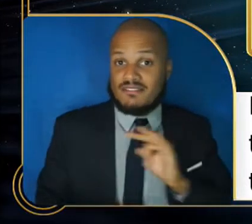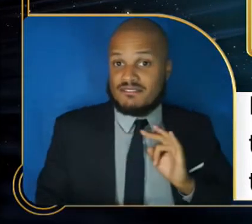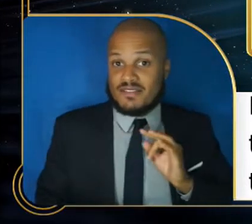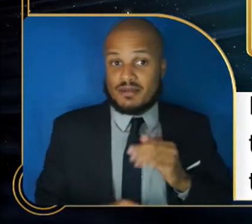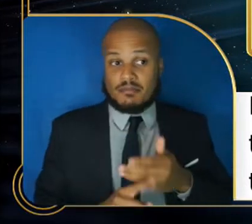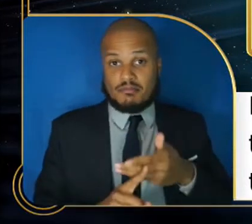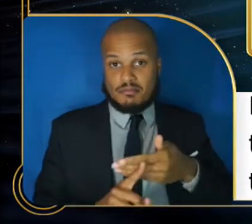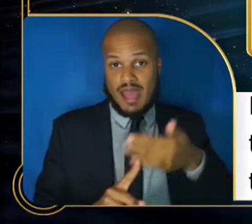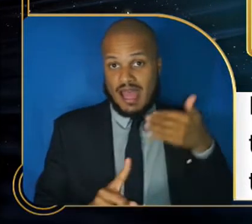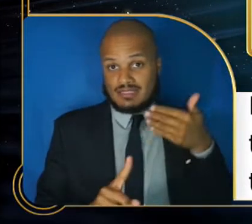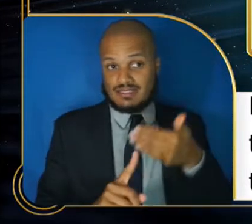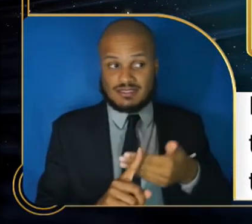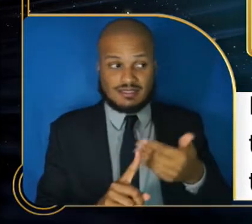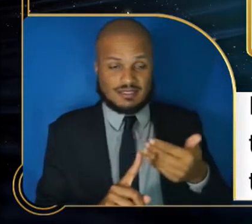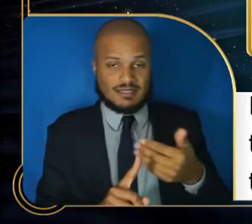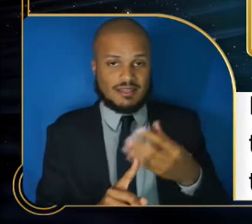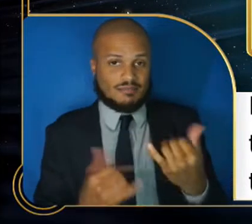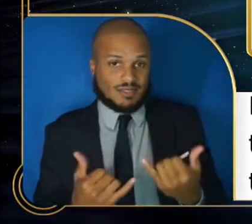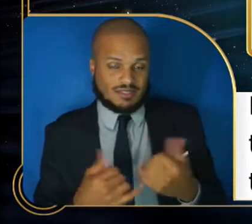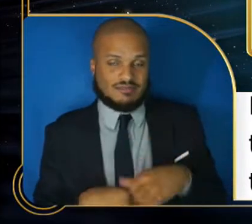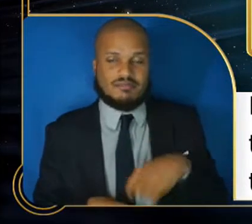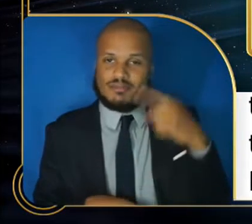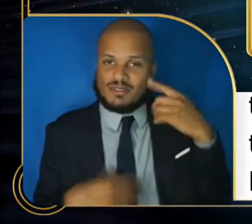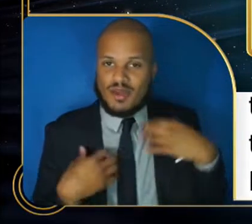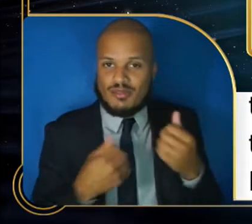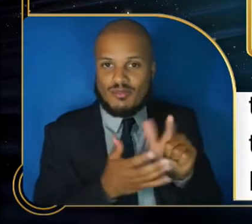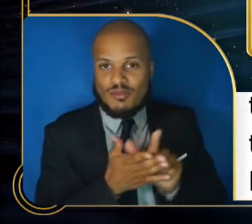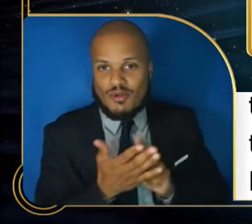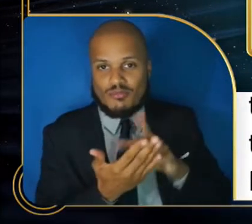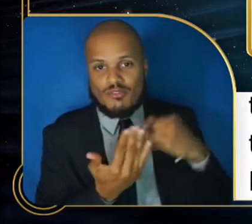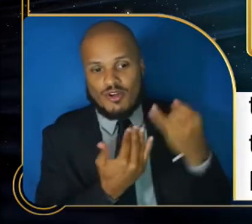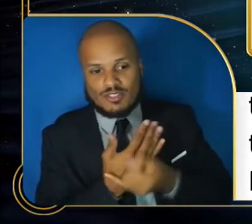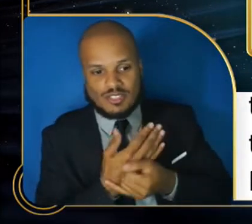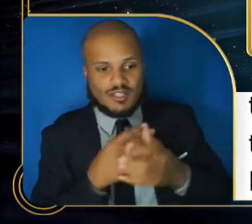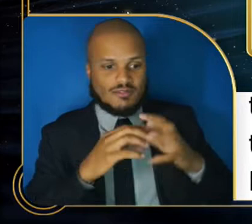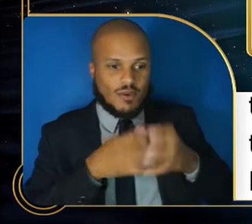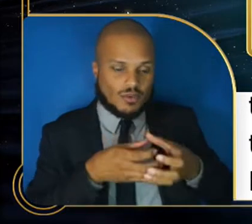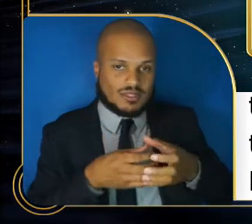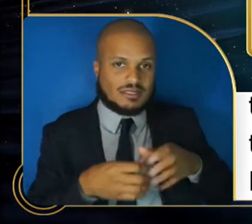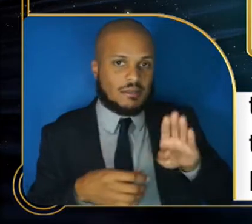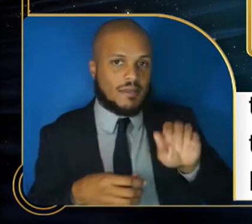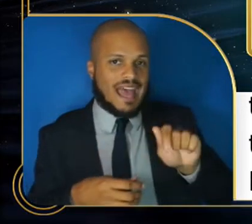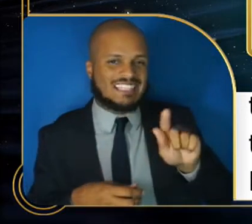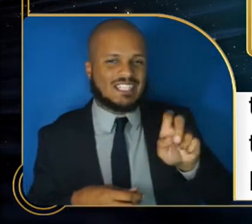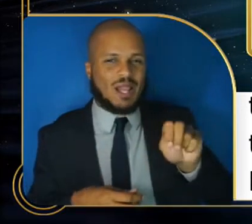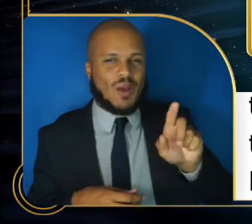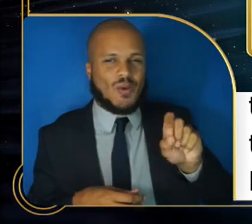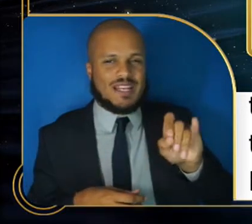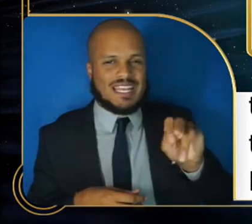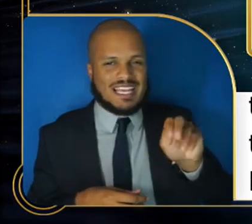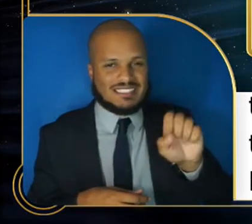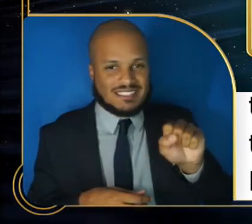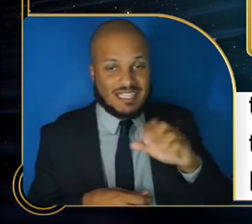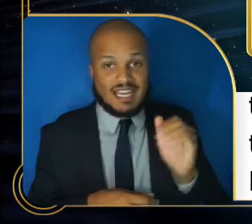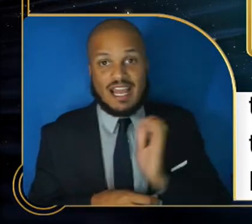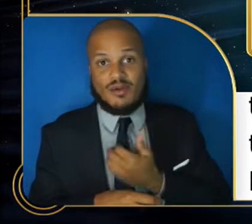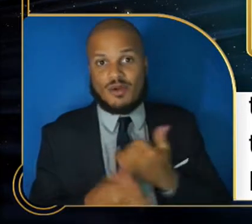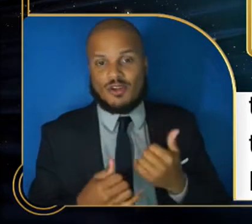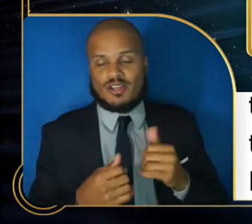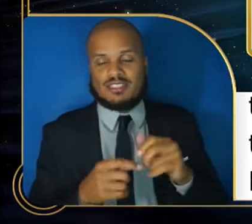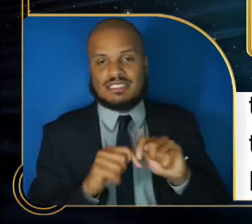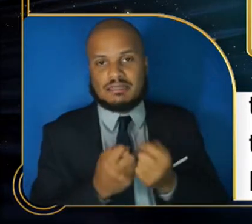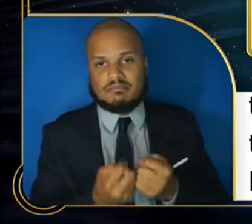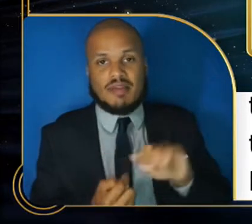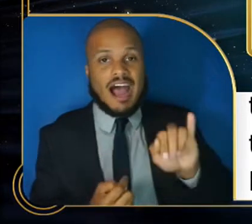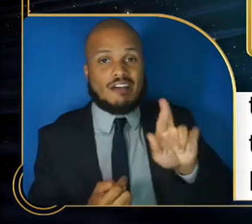the Mental Health Law Project folks and the Bazelonians, and of course, our current team, Ira, Lewis,